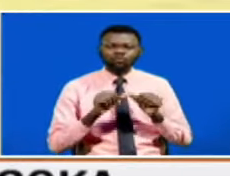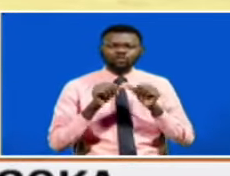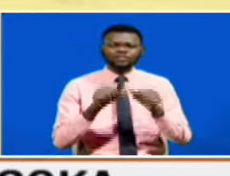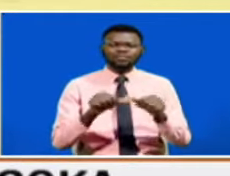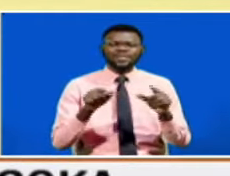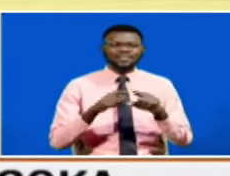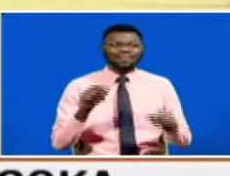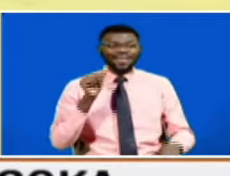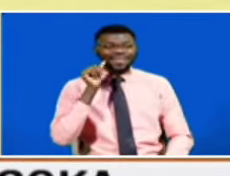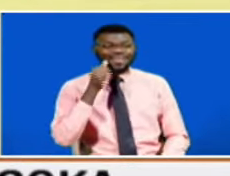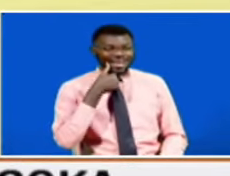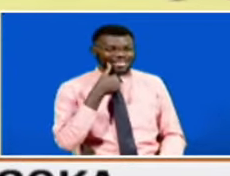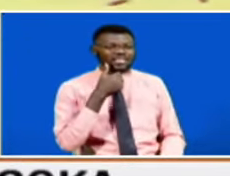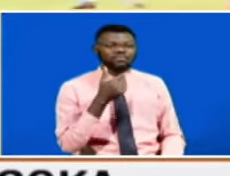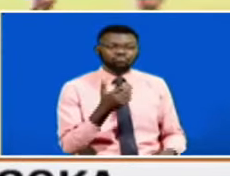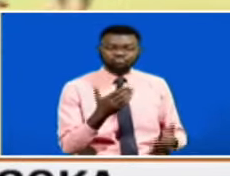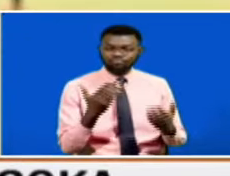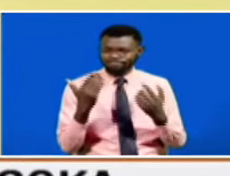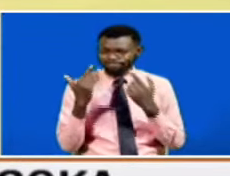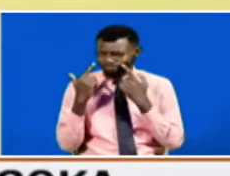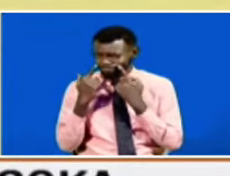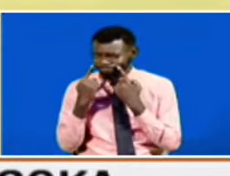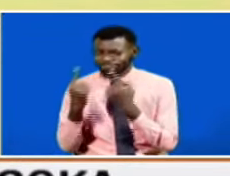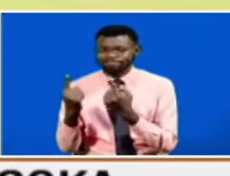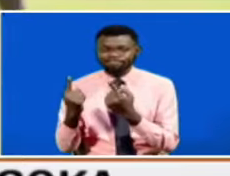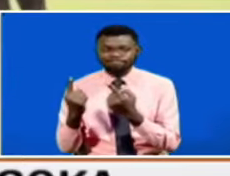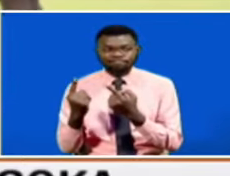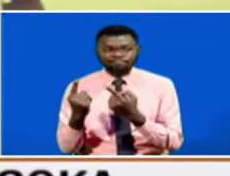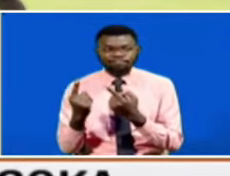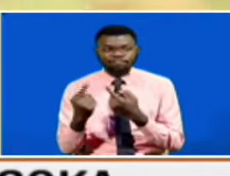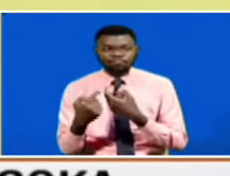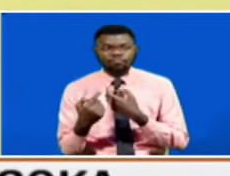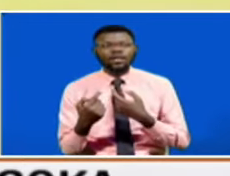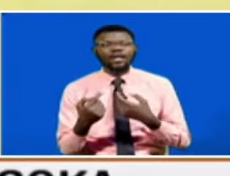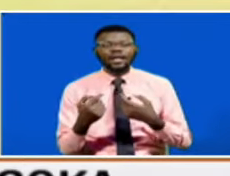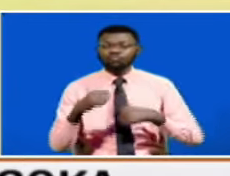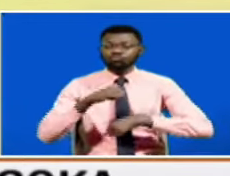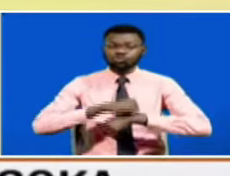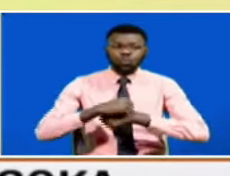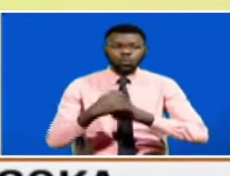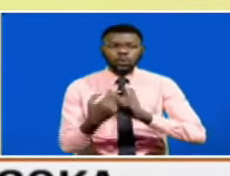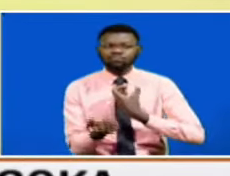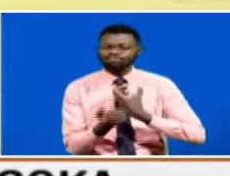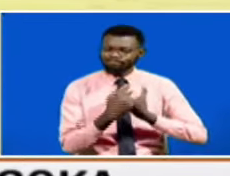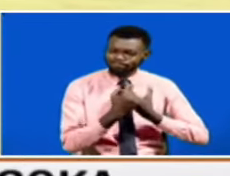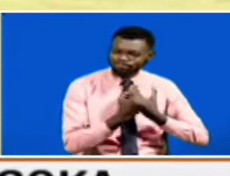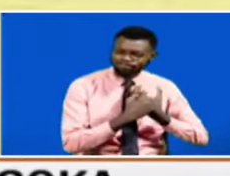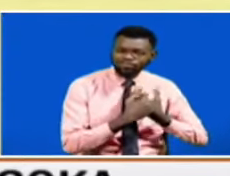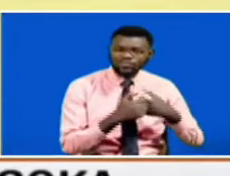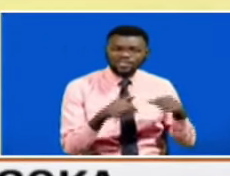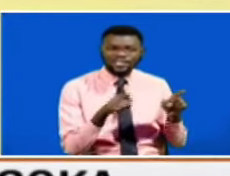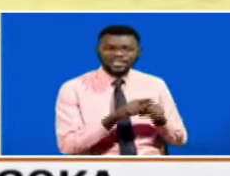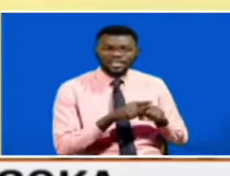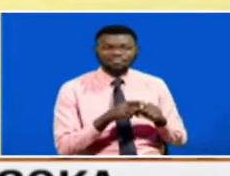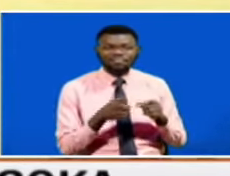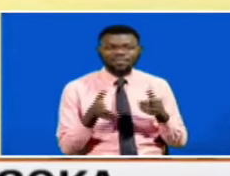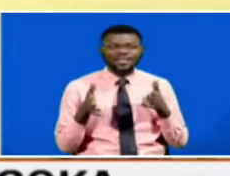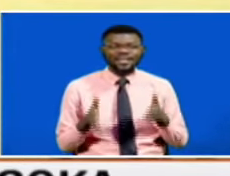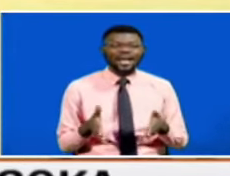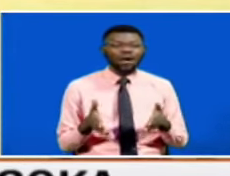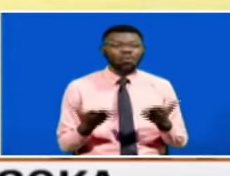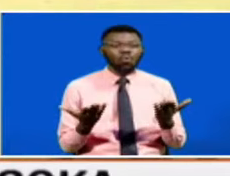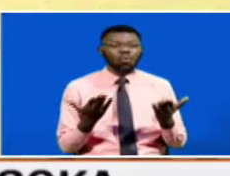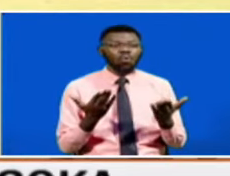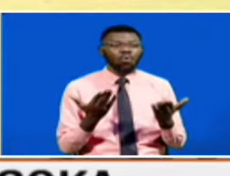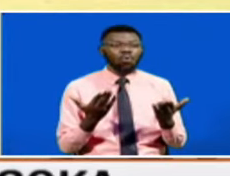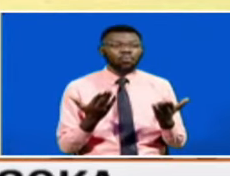nice to see them. Part of their journey has been spent, you know, at Montford Academy, and now they've all kind of gone on to be successful in university.